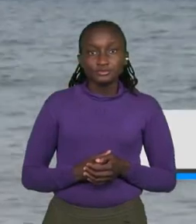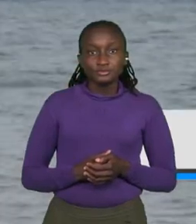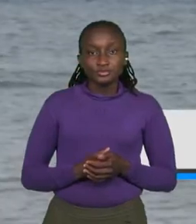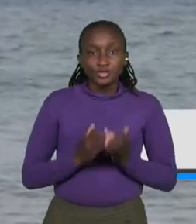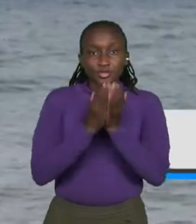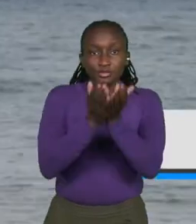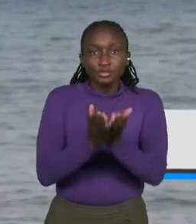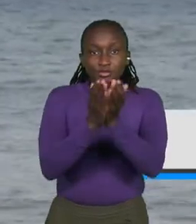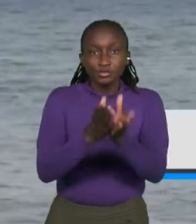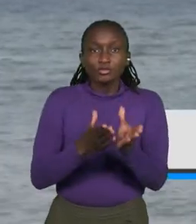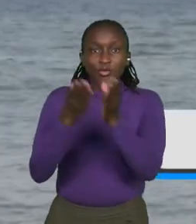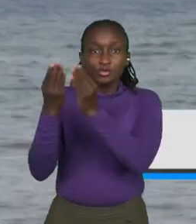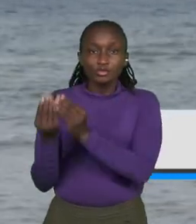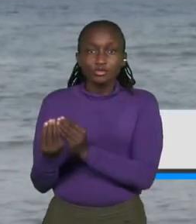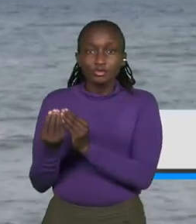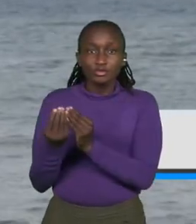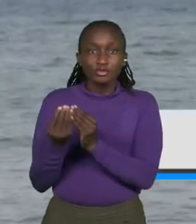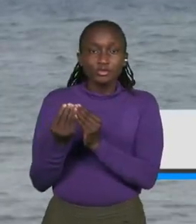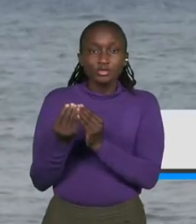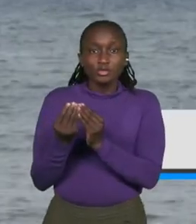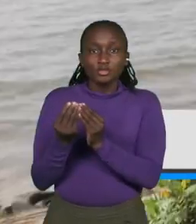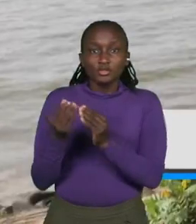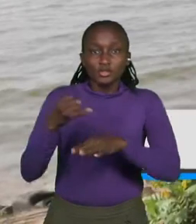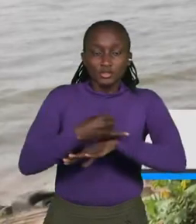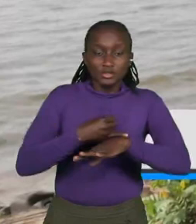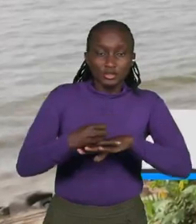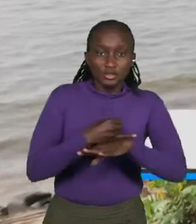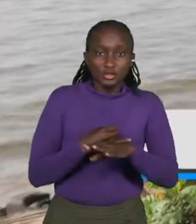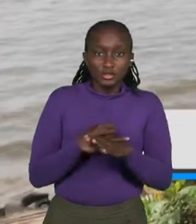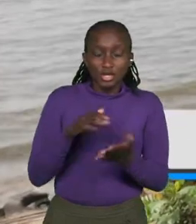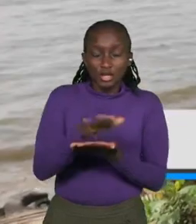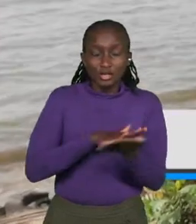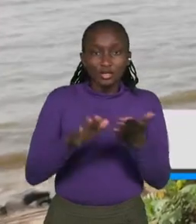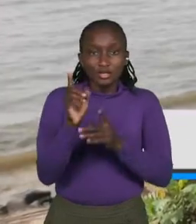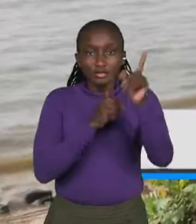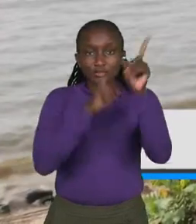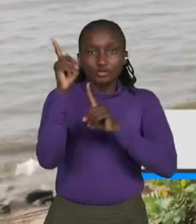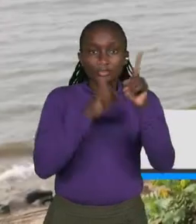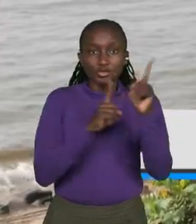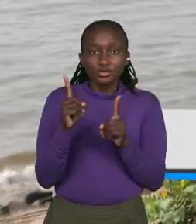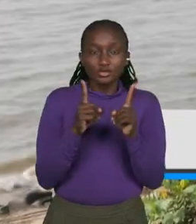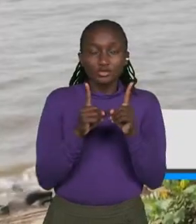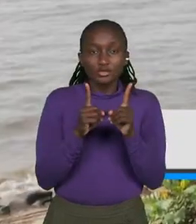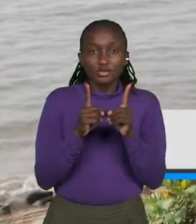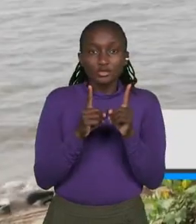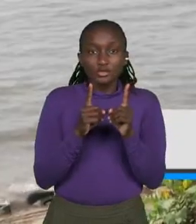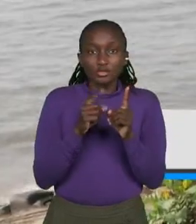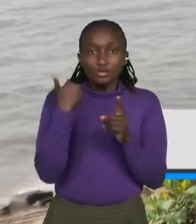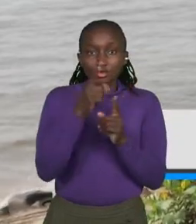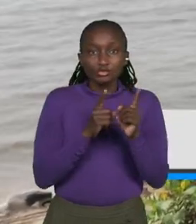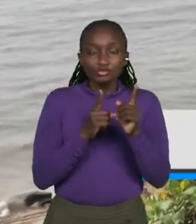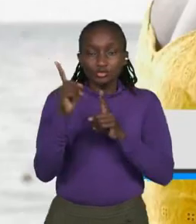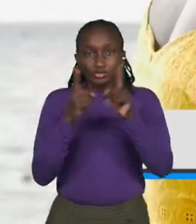The boat was heading for the Madeline Islands, the site of an offshore national park popular with tourists who travel